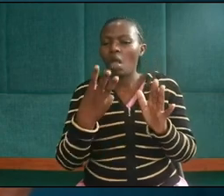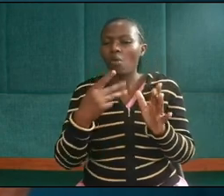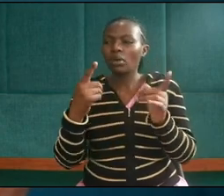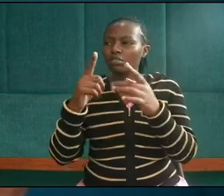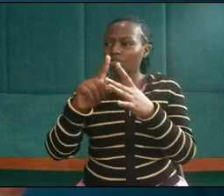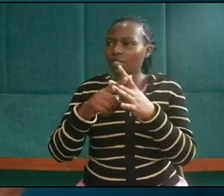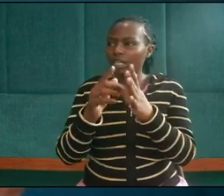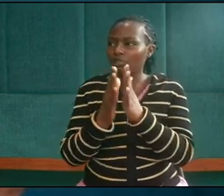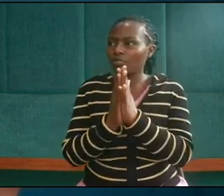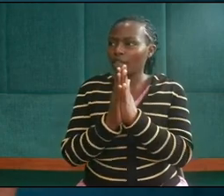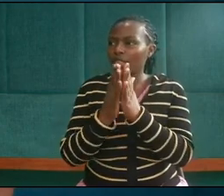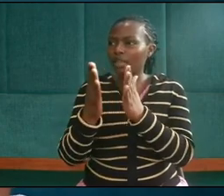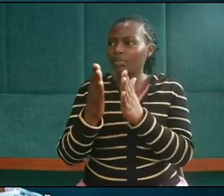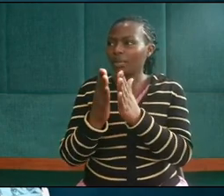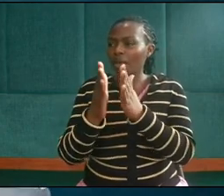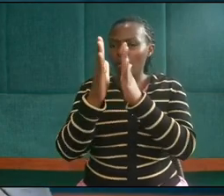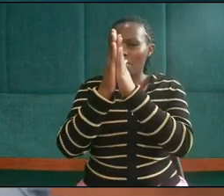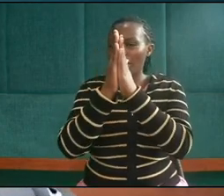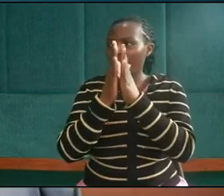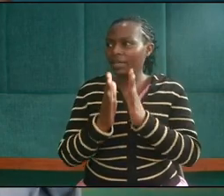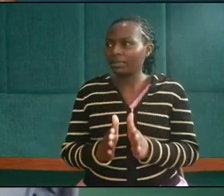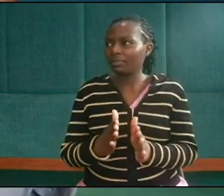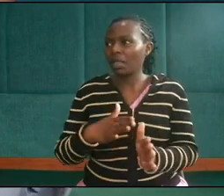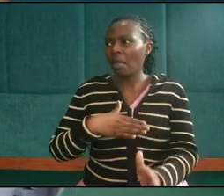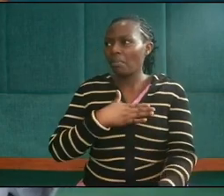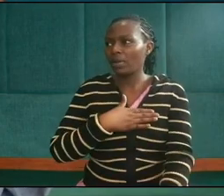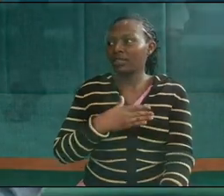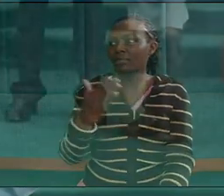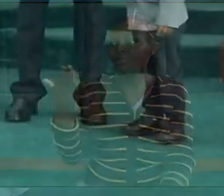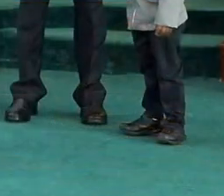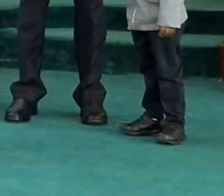prayer. Gia, do you want to pray for us for the story?